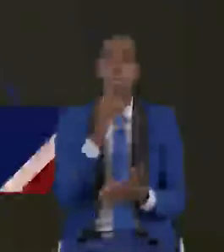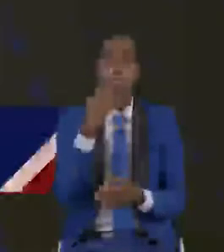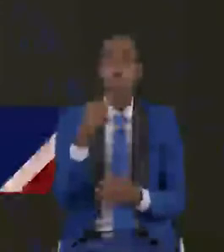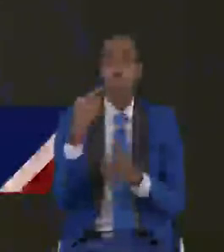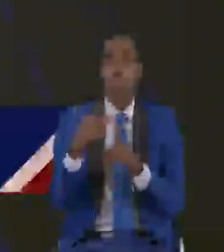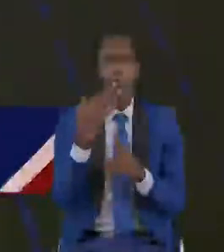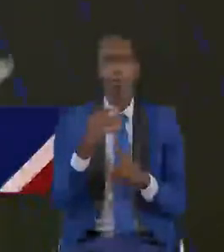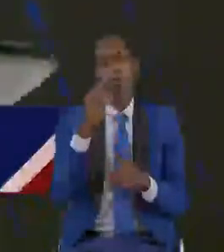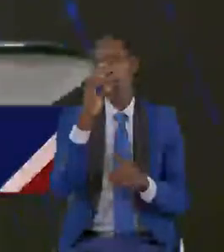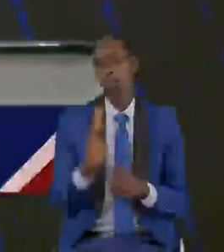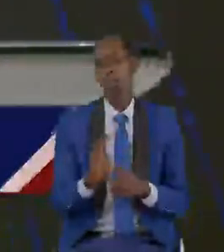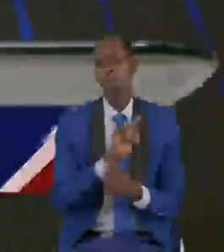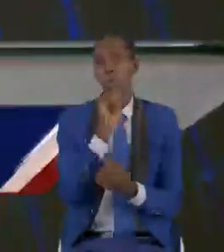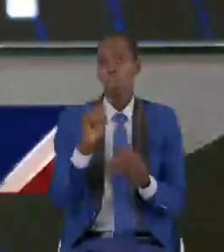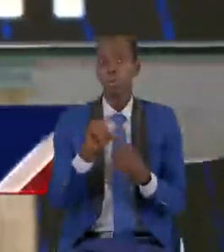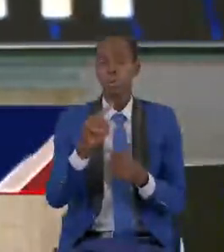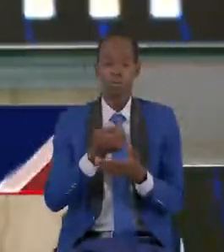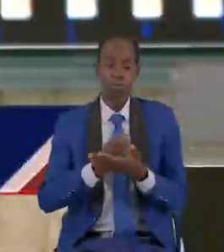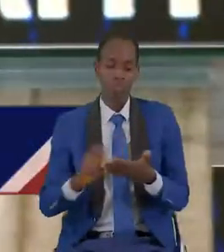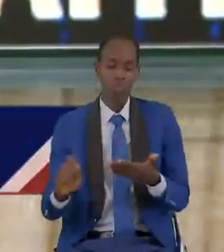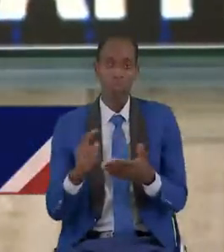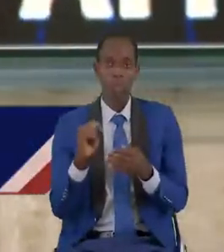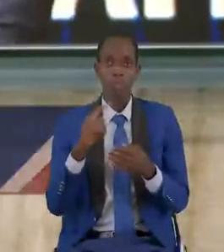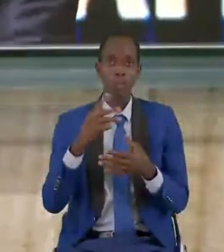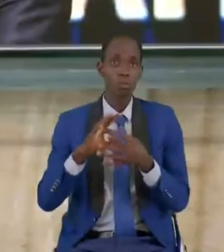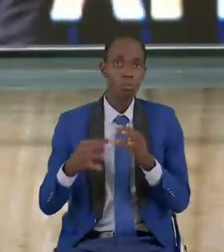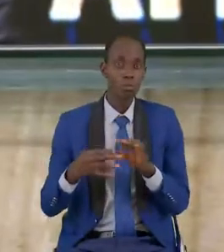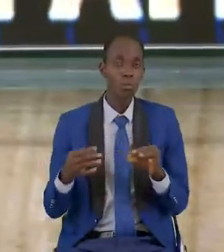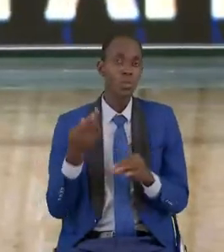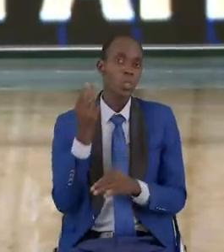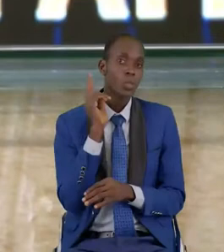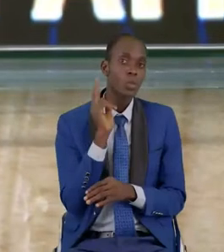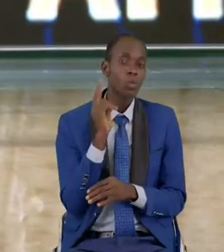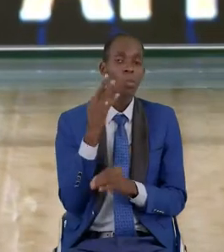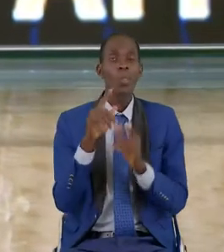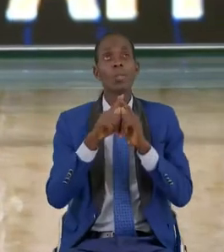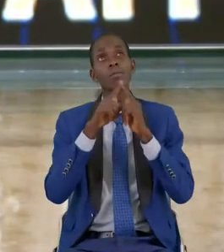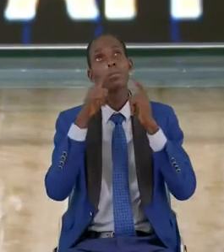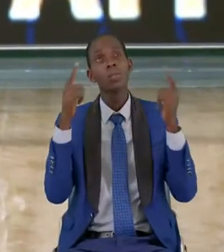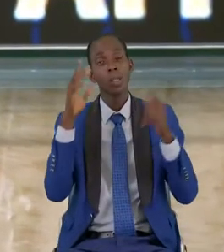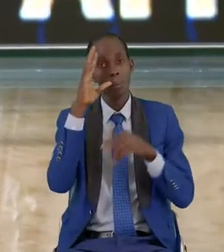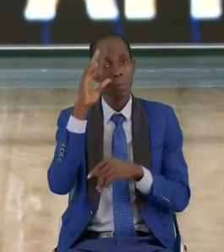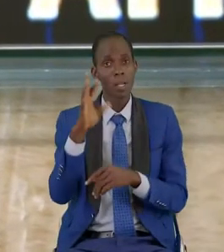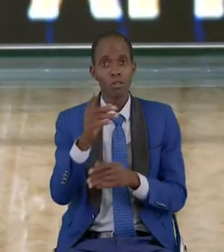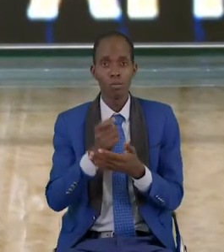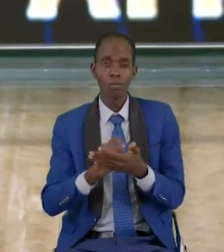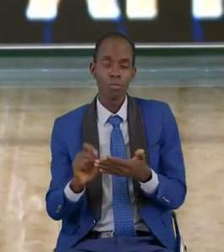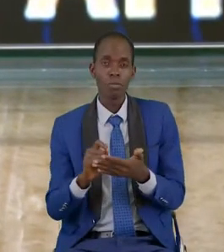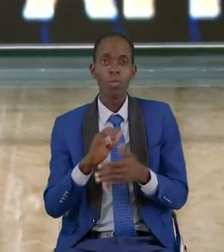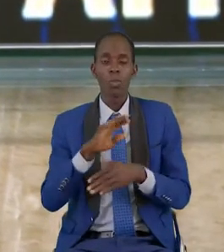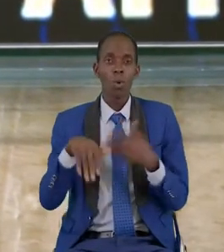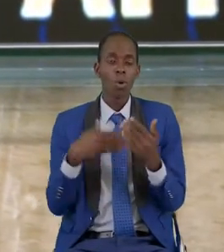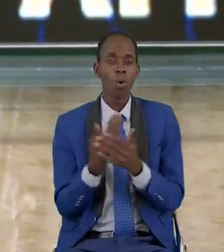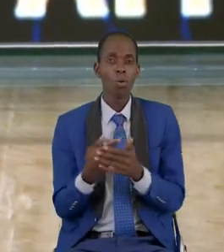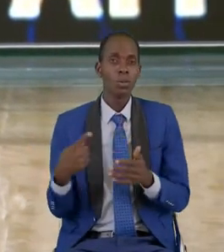when you write the story, the history of great men, and you write their autobiography, you